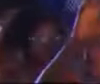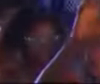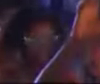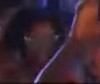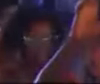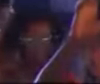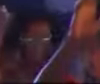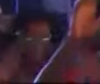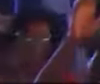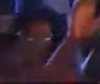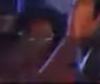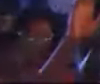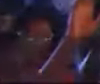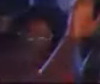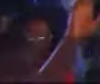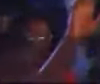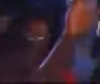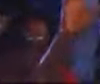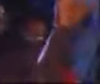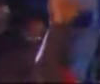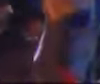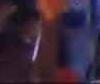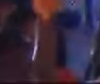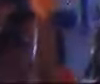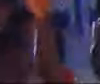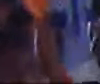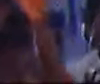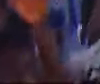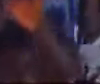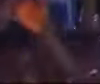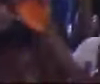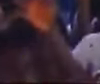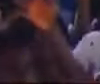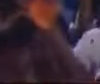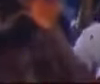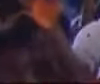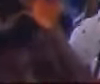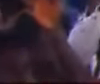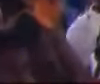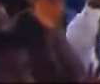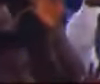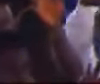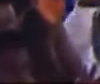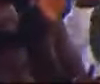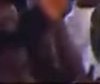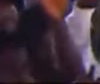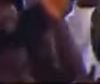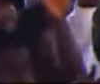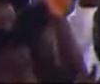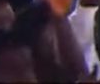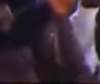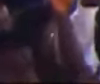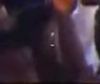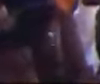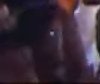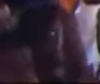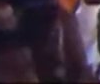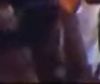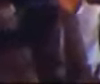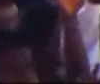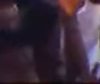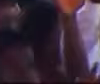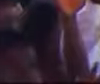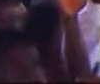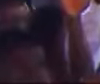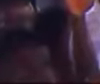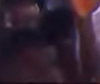Are you ready? Father, you gave gifts to men and you have anointed us to be channels